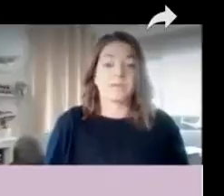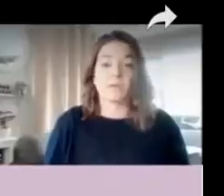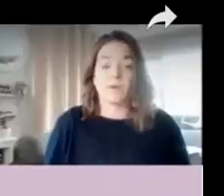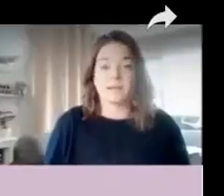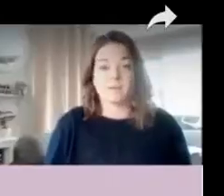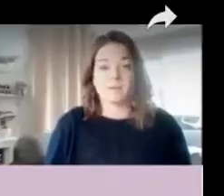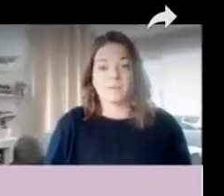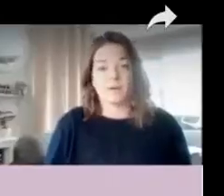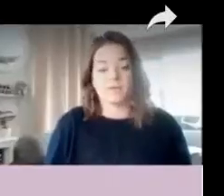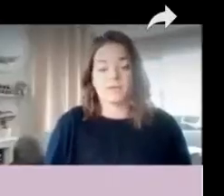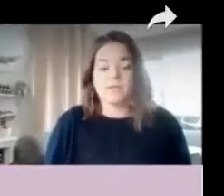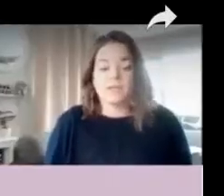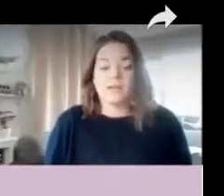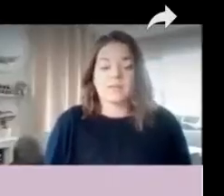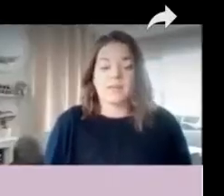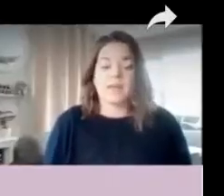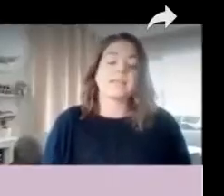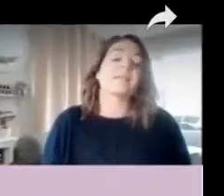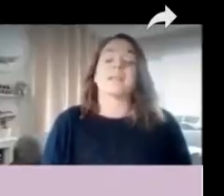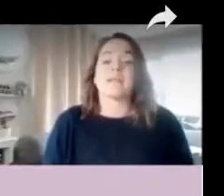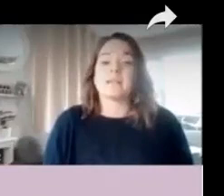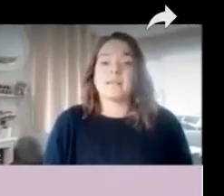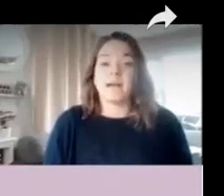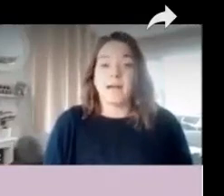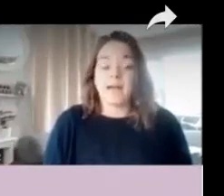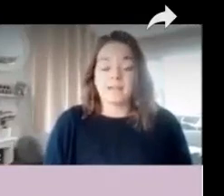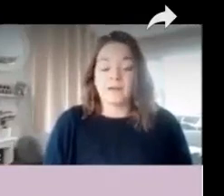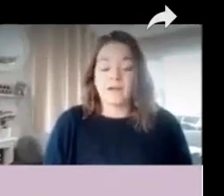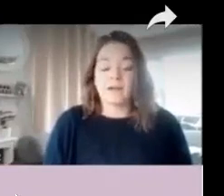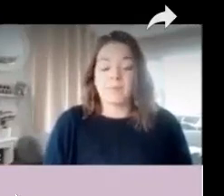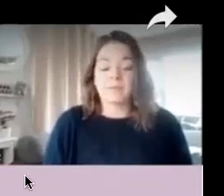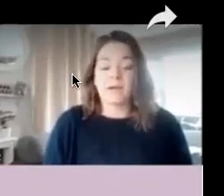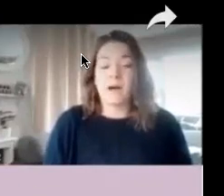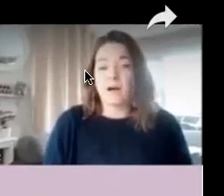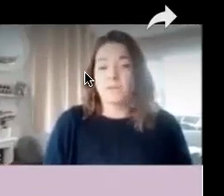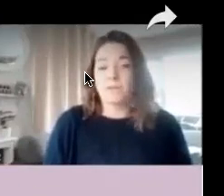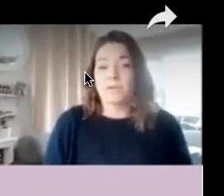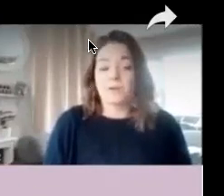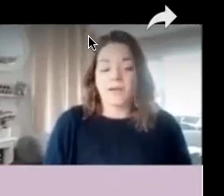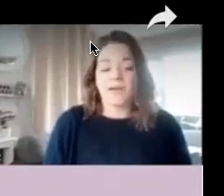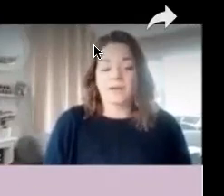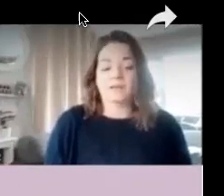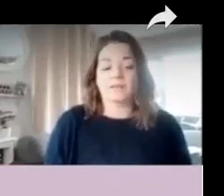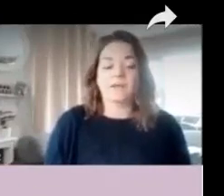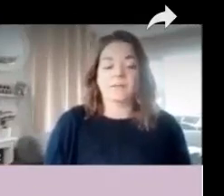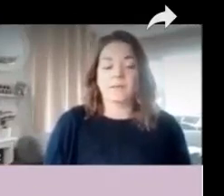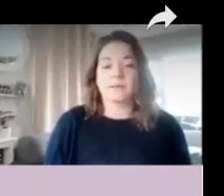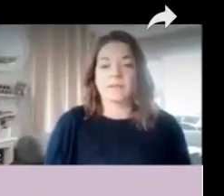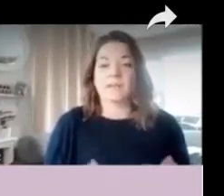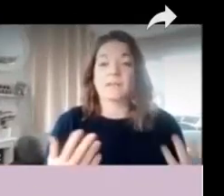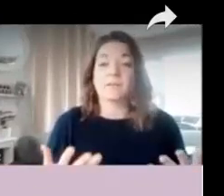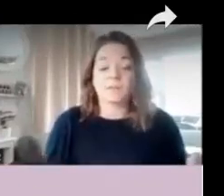both physical and mental health. It's been estimated that at any time, up to half of UK adults